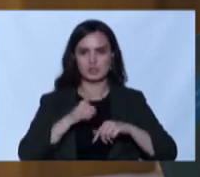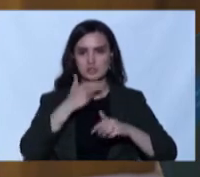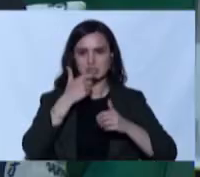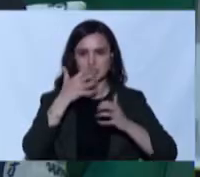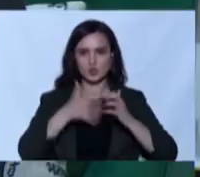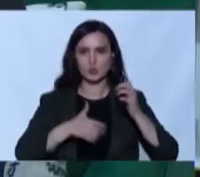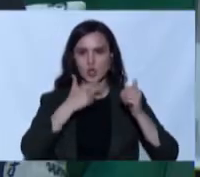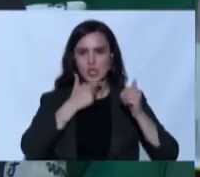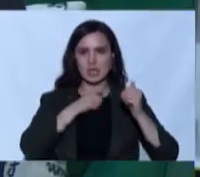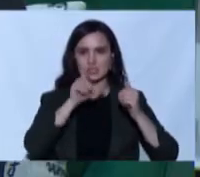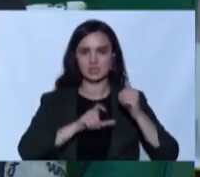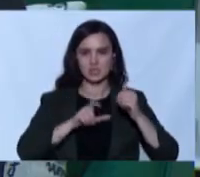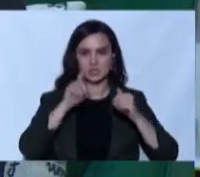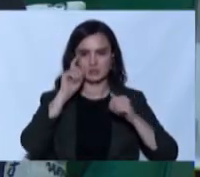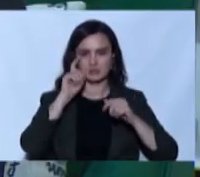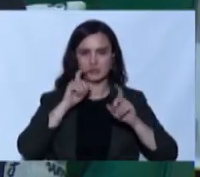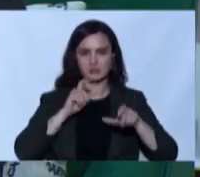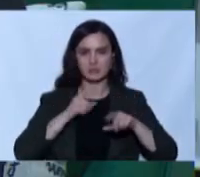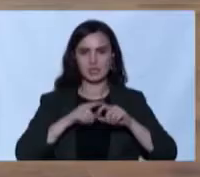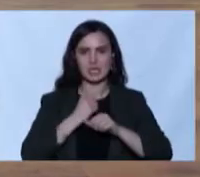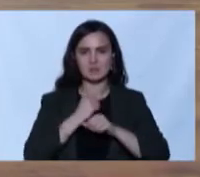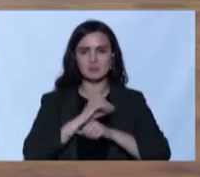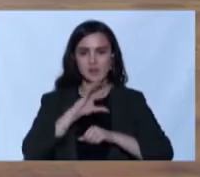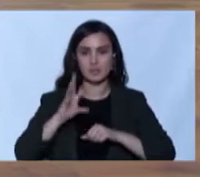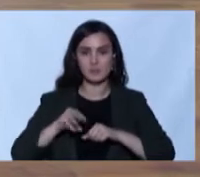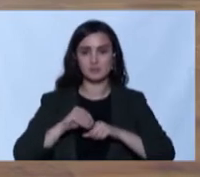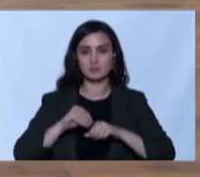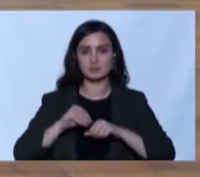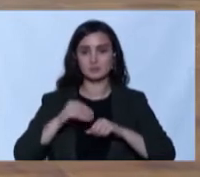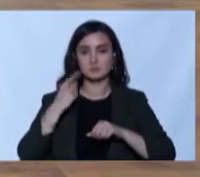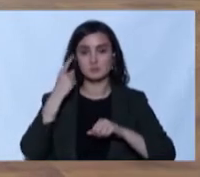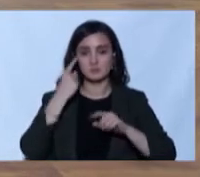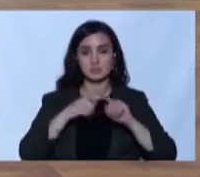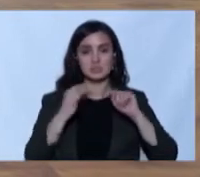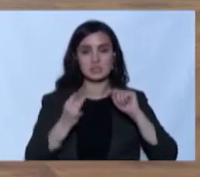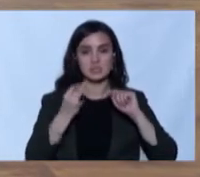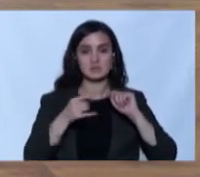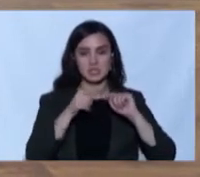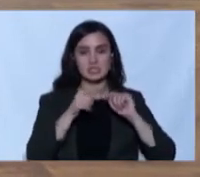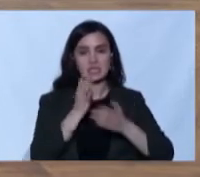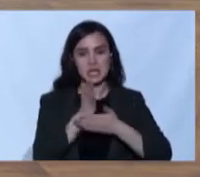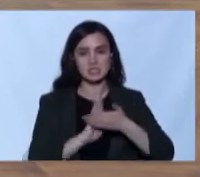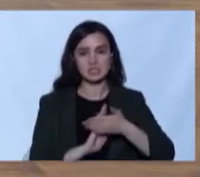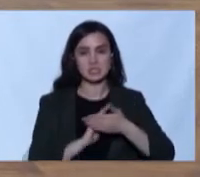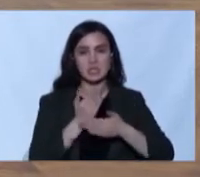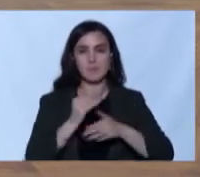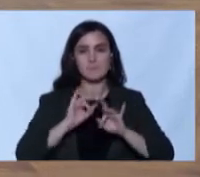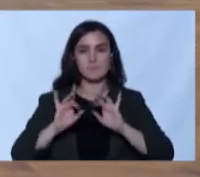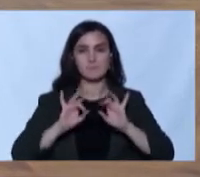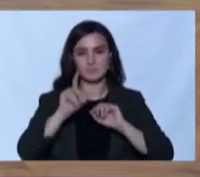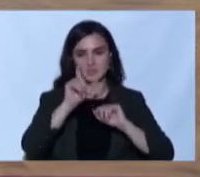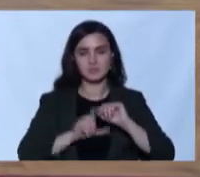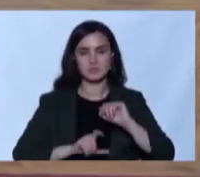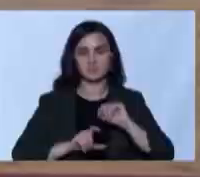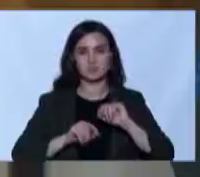or upper, who's doing things, and that is, I thought it was an interesting aspect of the presentation of